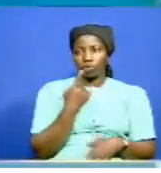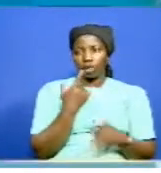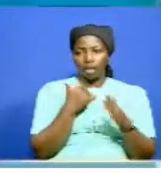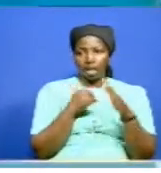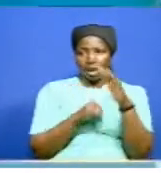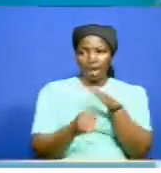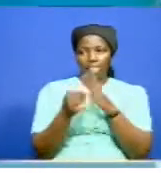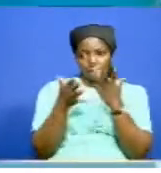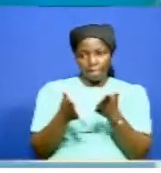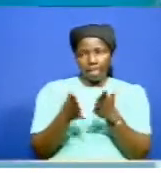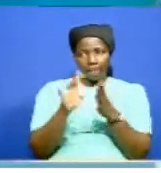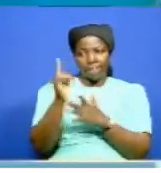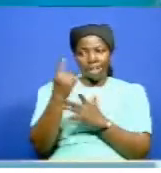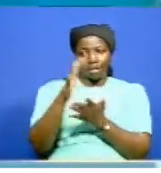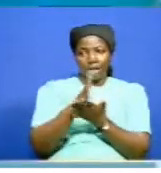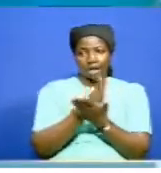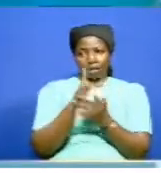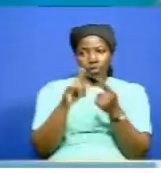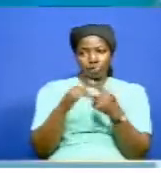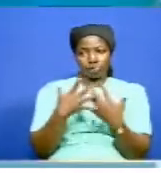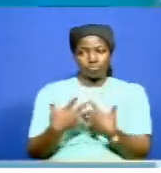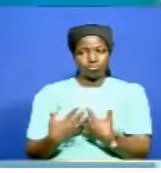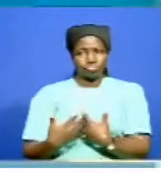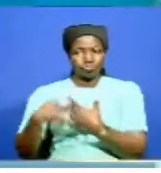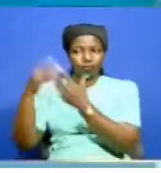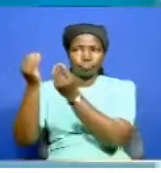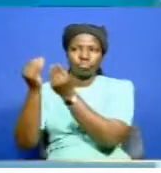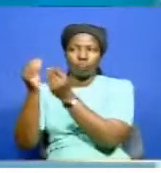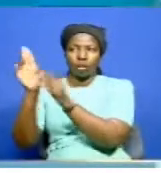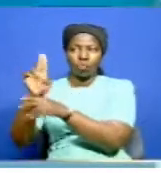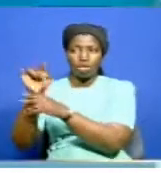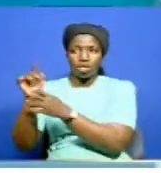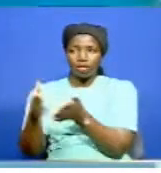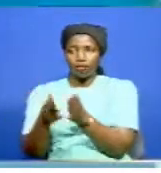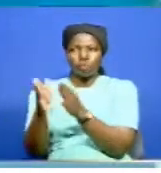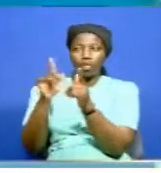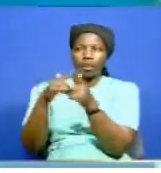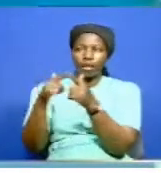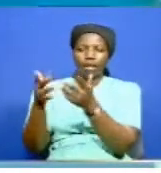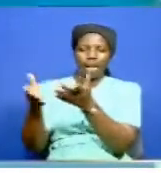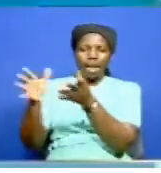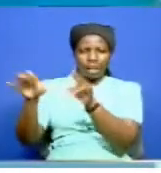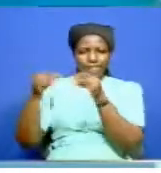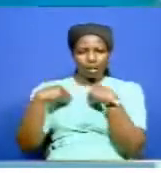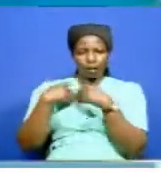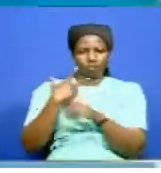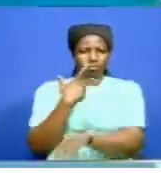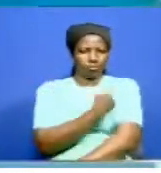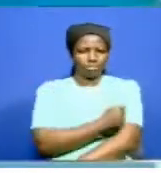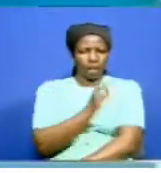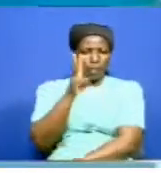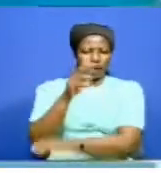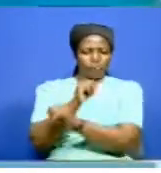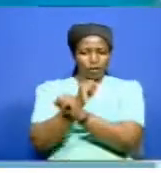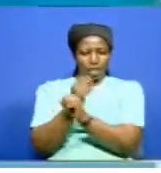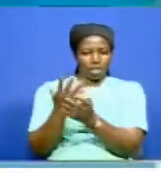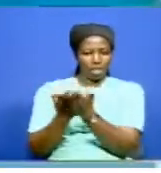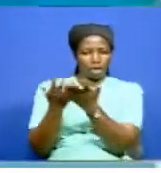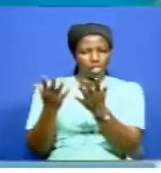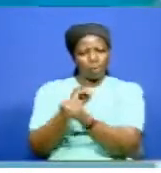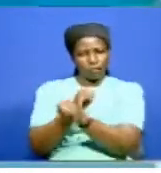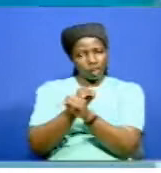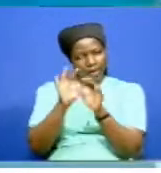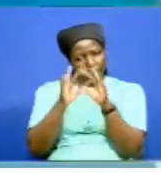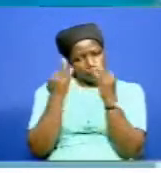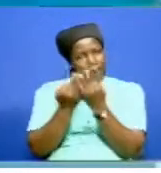phase to actually go take this opportunity and take the vaccines. It will protect them, protect their loved ones, their